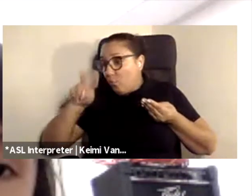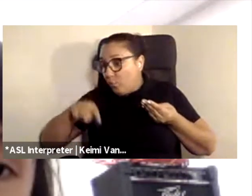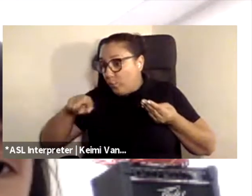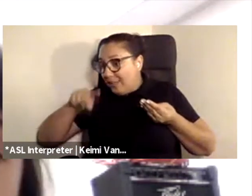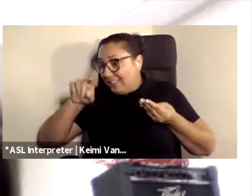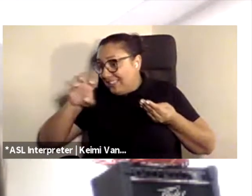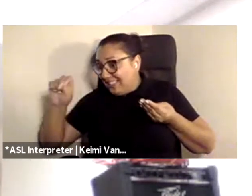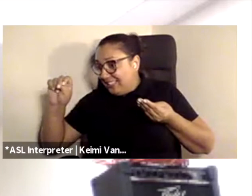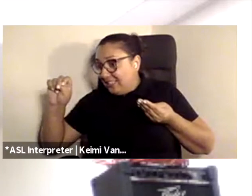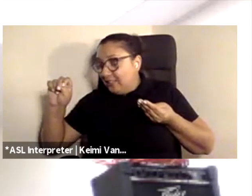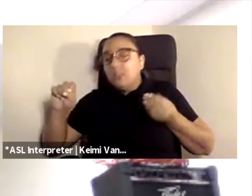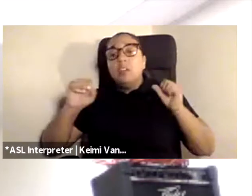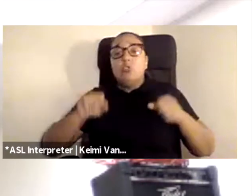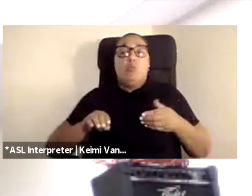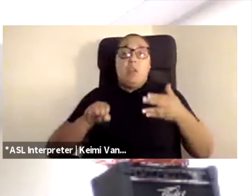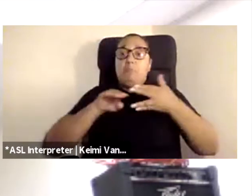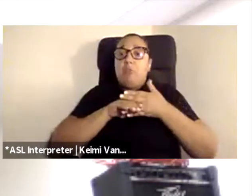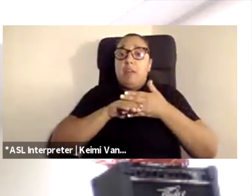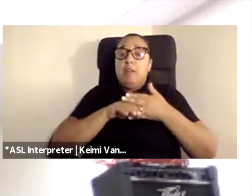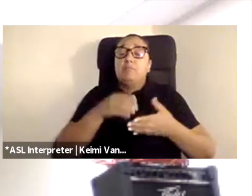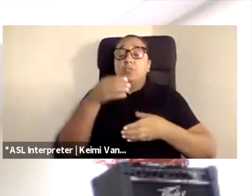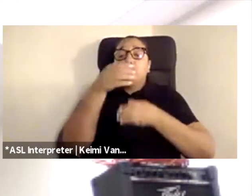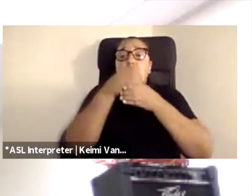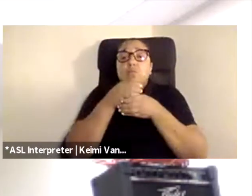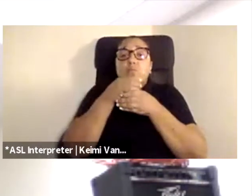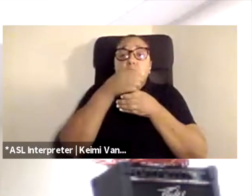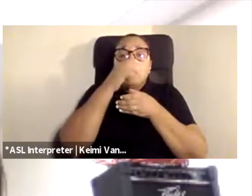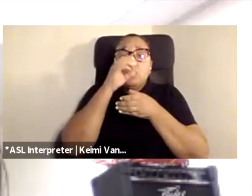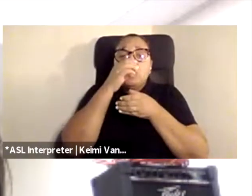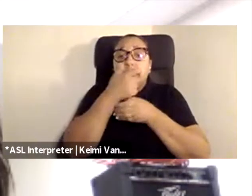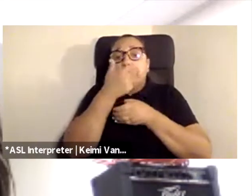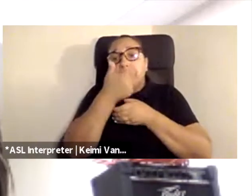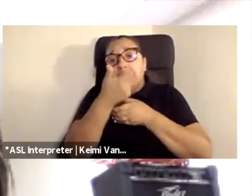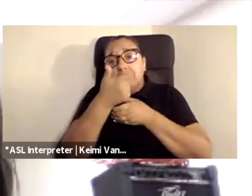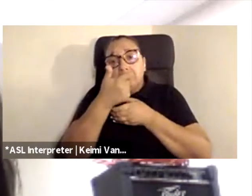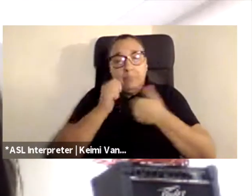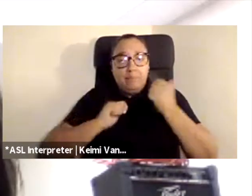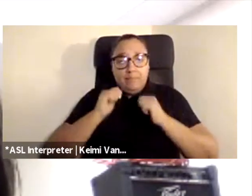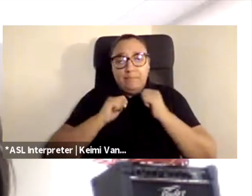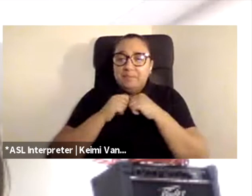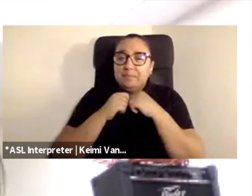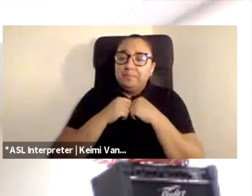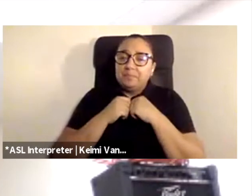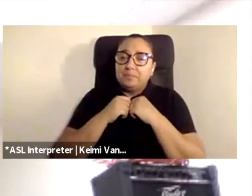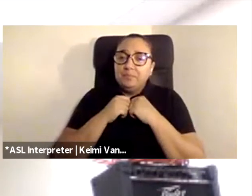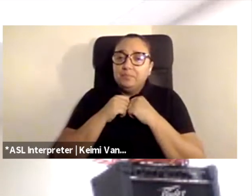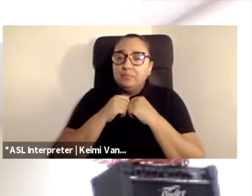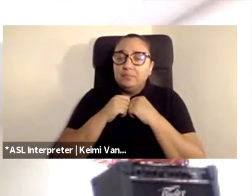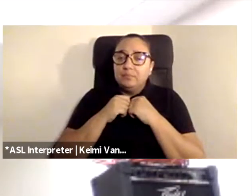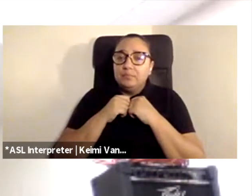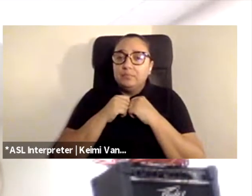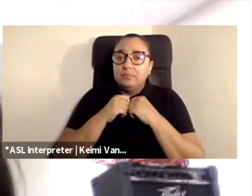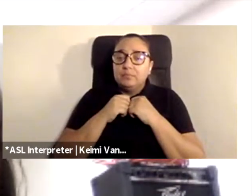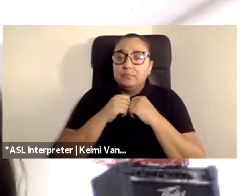take a break and just drink a cup of tea while you knew a performance was happening. And so now,